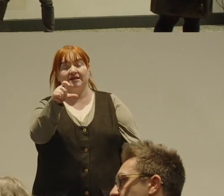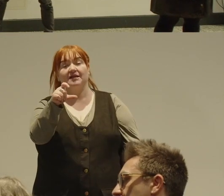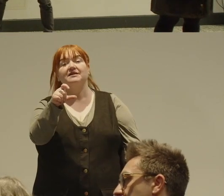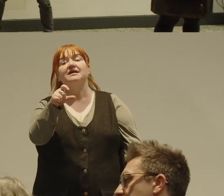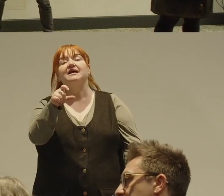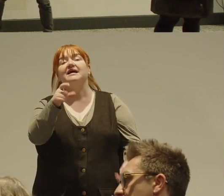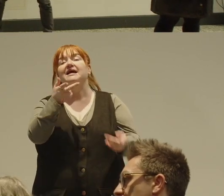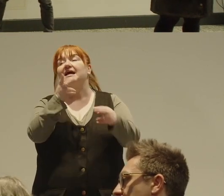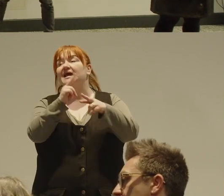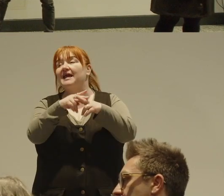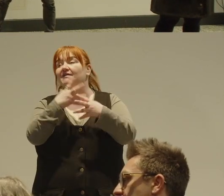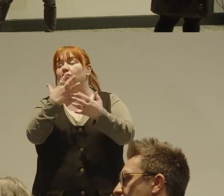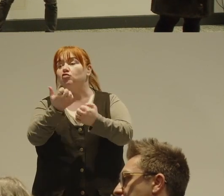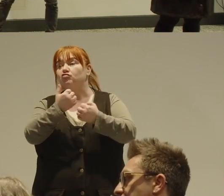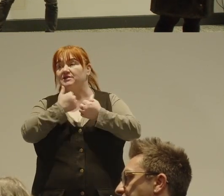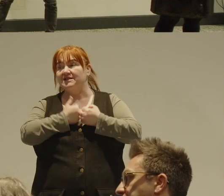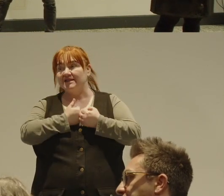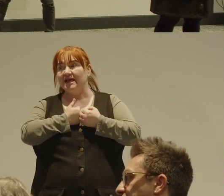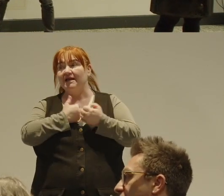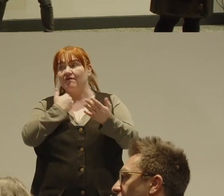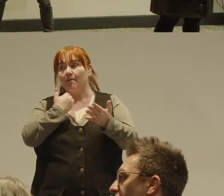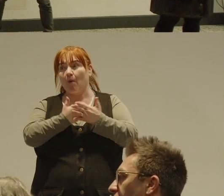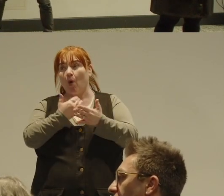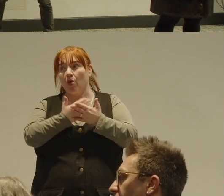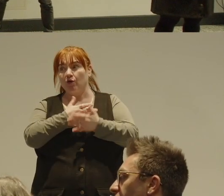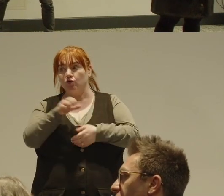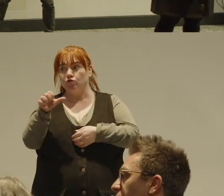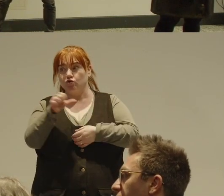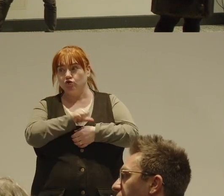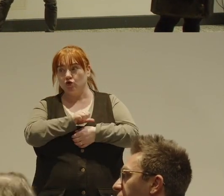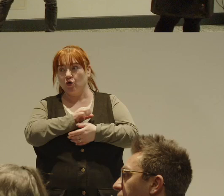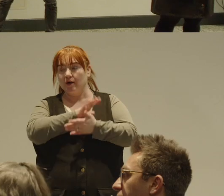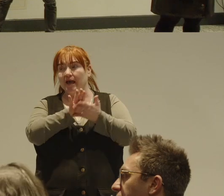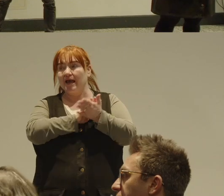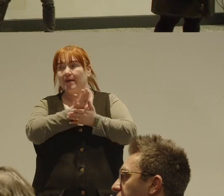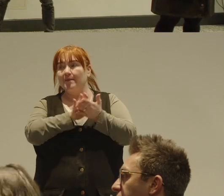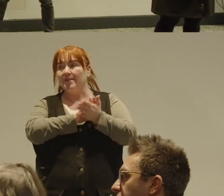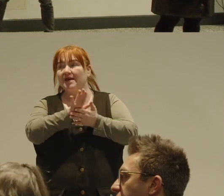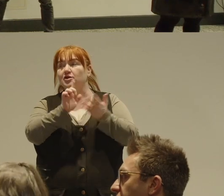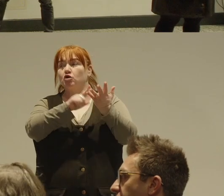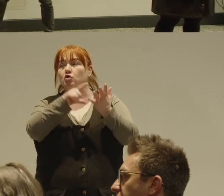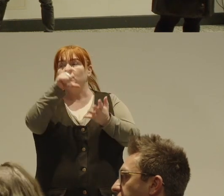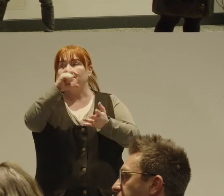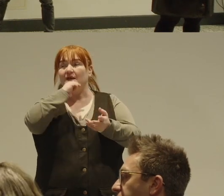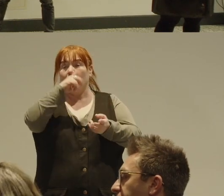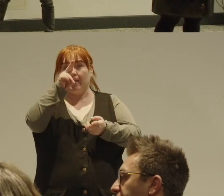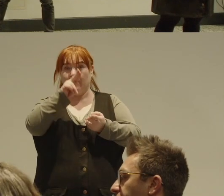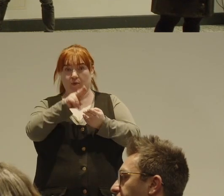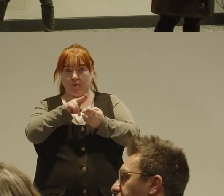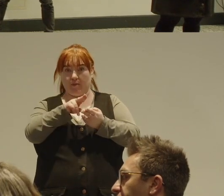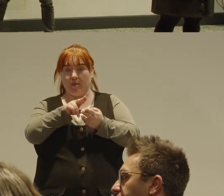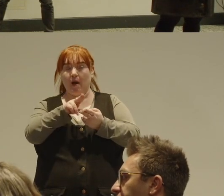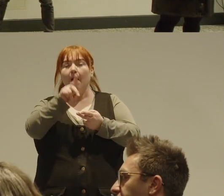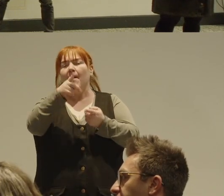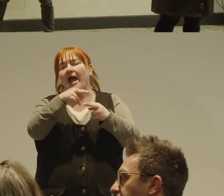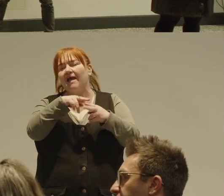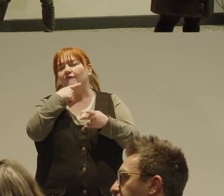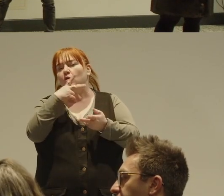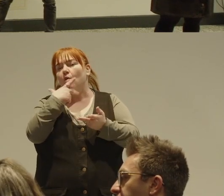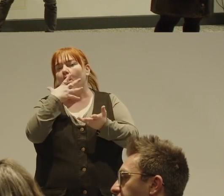bit more than the supposed amount, you'd receive less from universal credit. But say you earn a lot